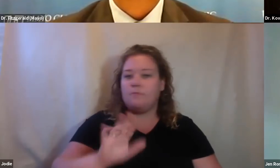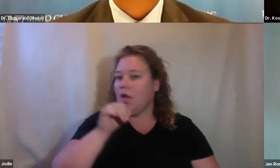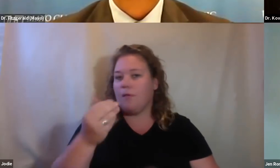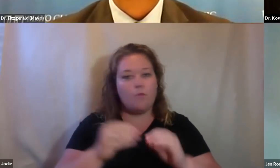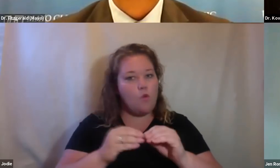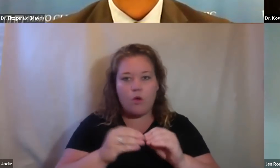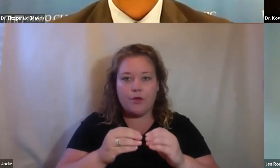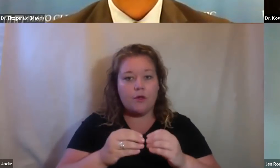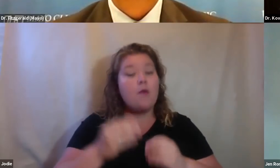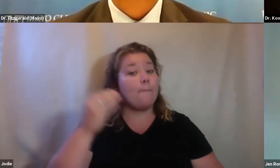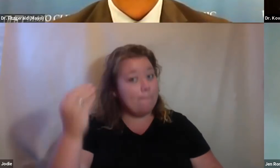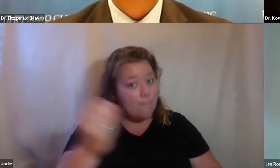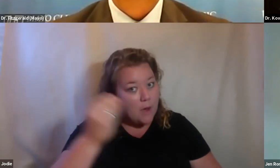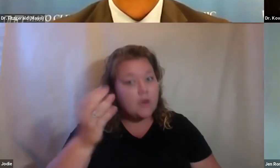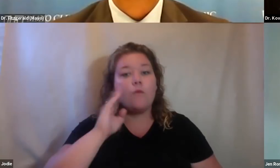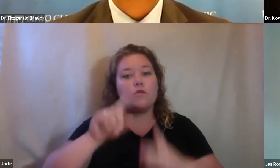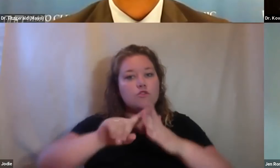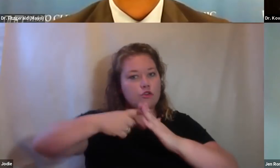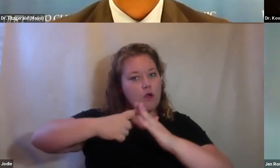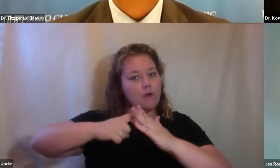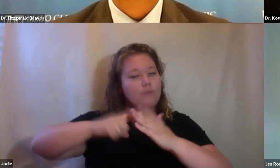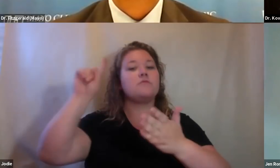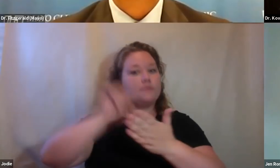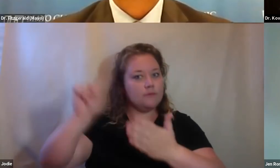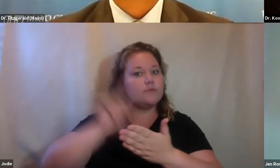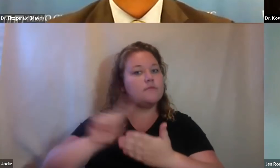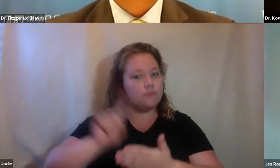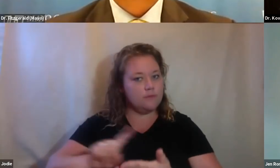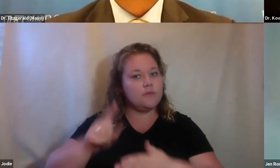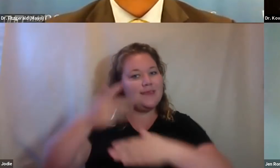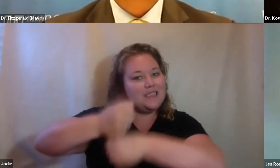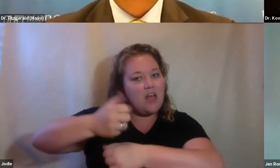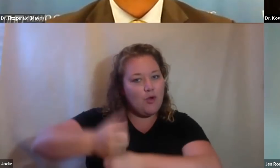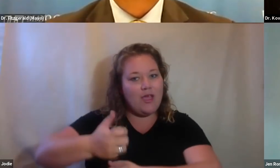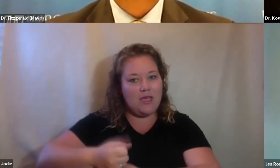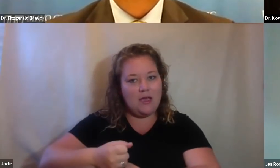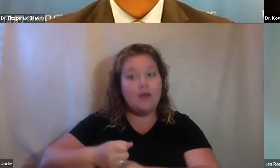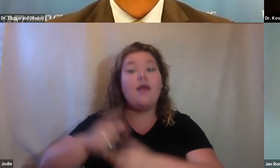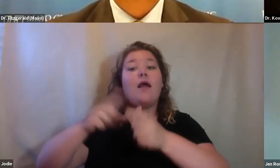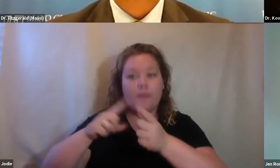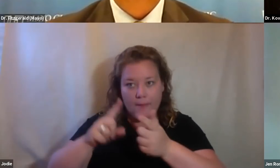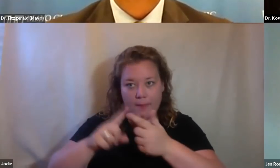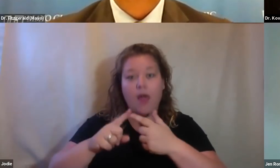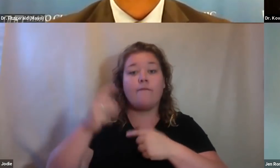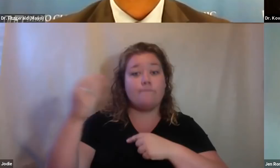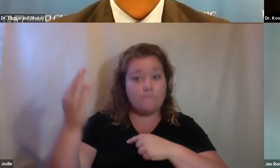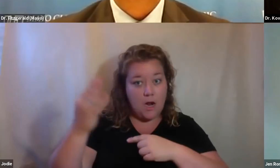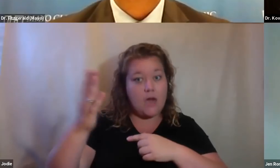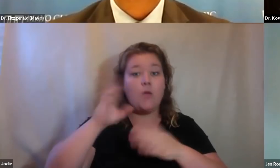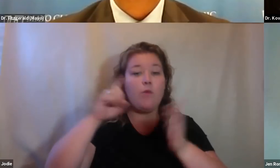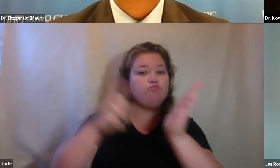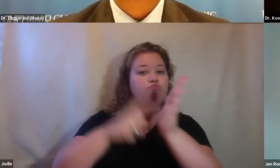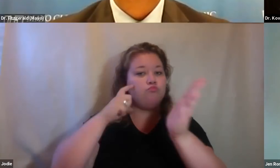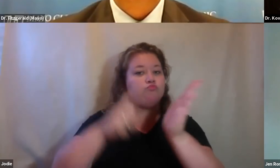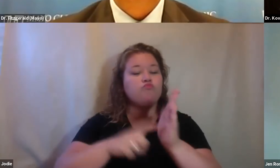Monday. We will move to a weekly case number summary, and then we will try to share with you what trends are occurring.